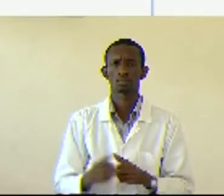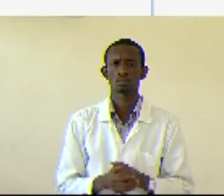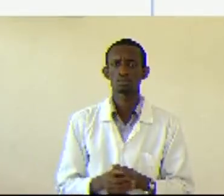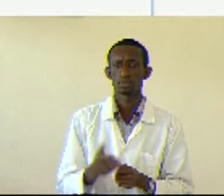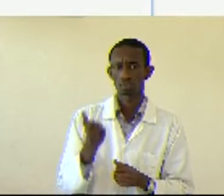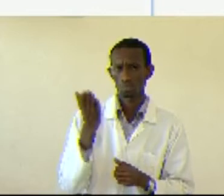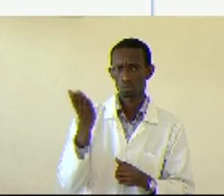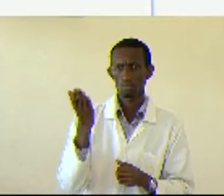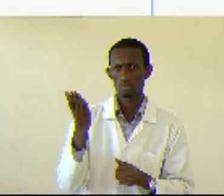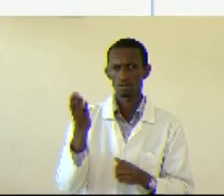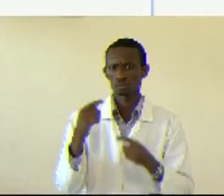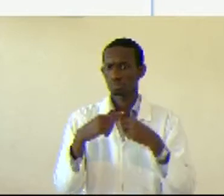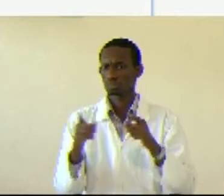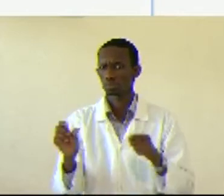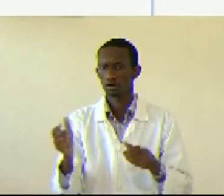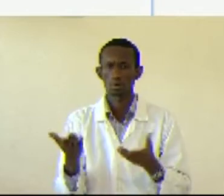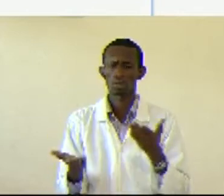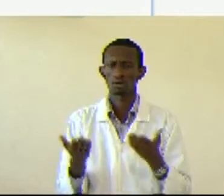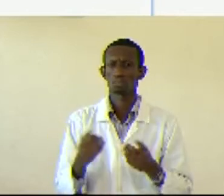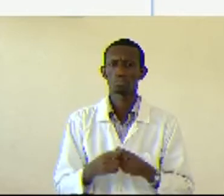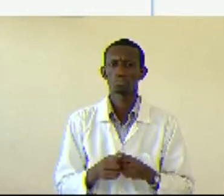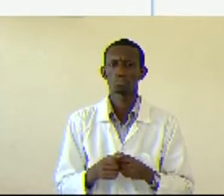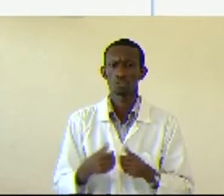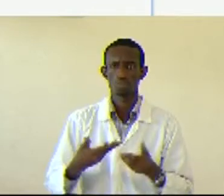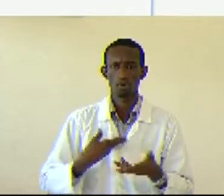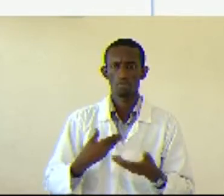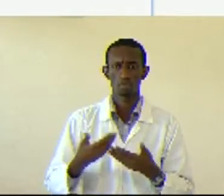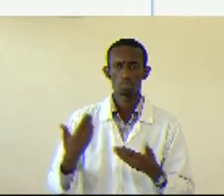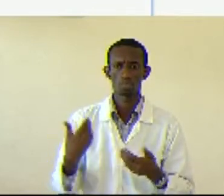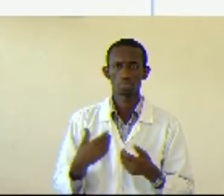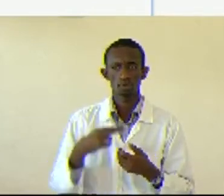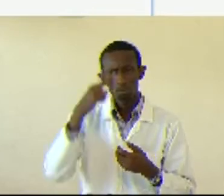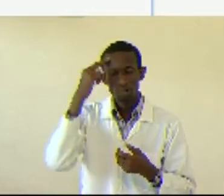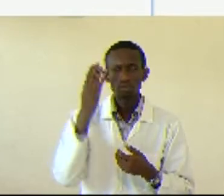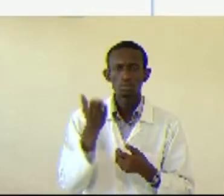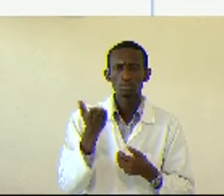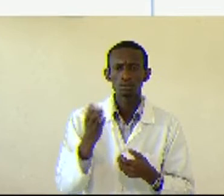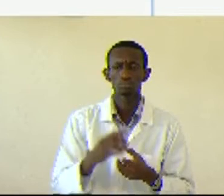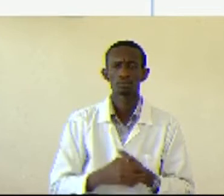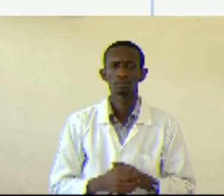This is somewhat different from what we have here because these are